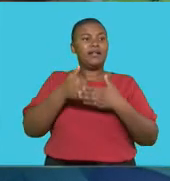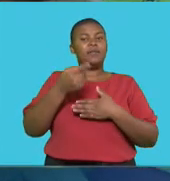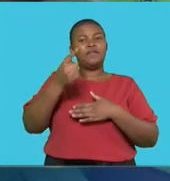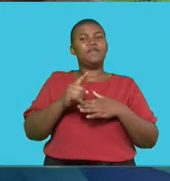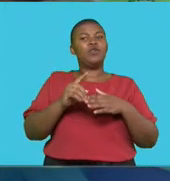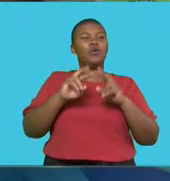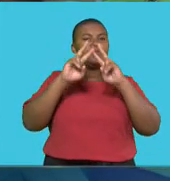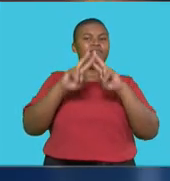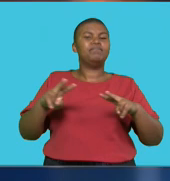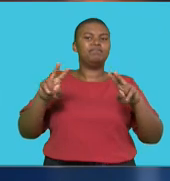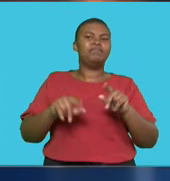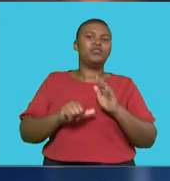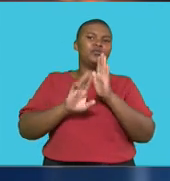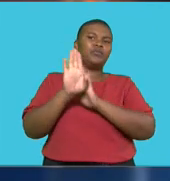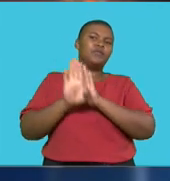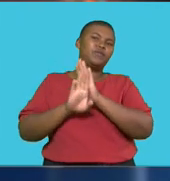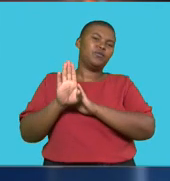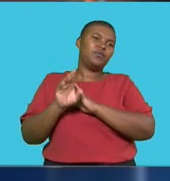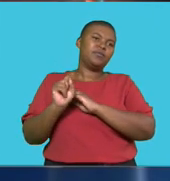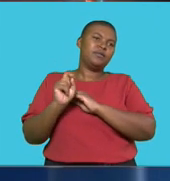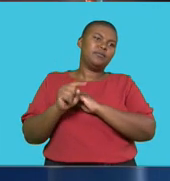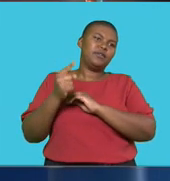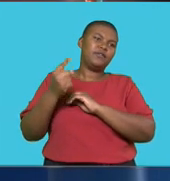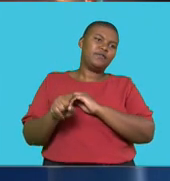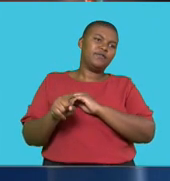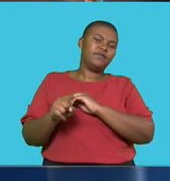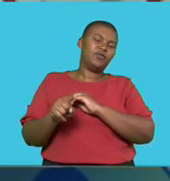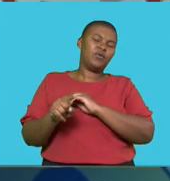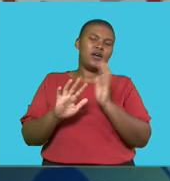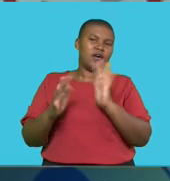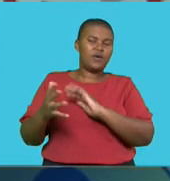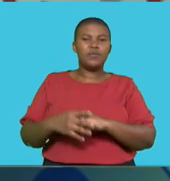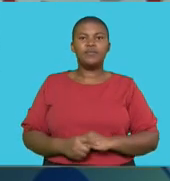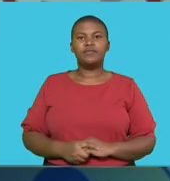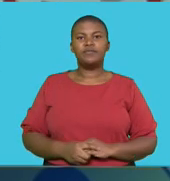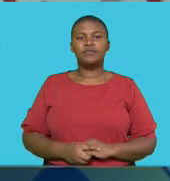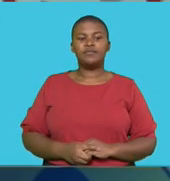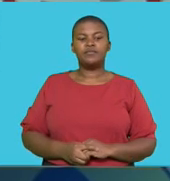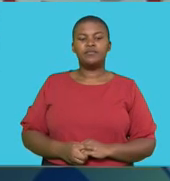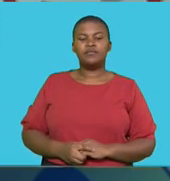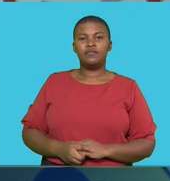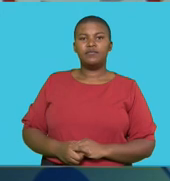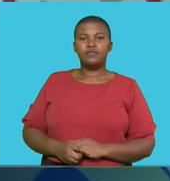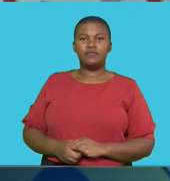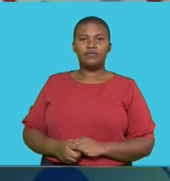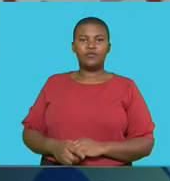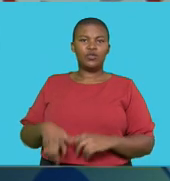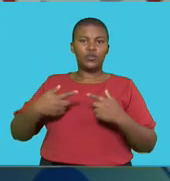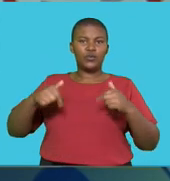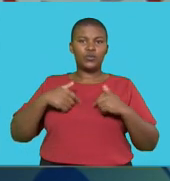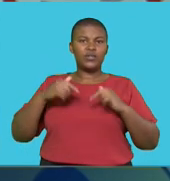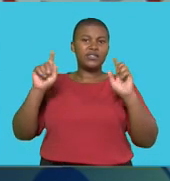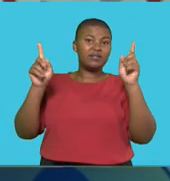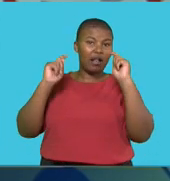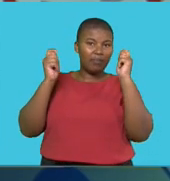kumuntu ngamunye ukuze kuzozuzeka ukuthula ezwenikazi lonkana. As we celebrate Africa Month,